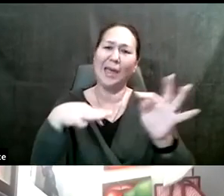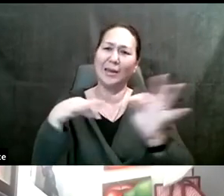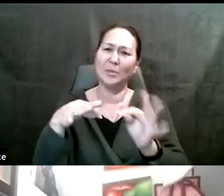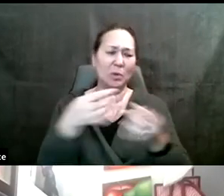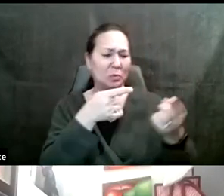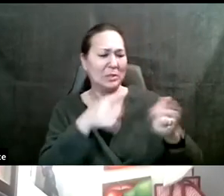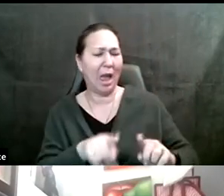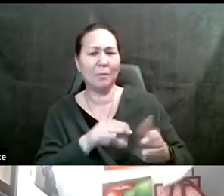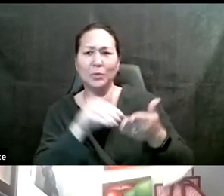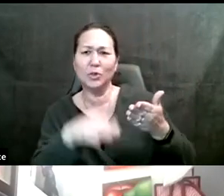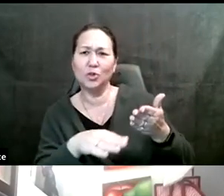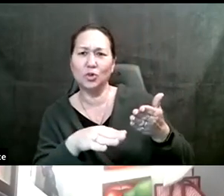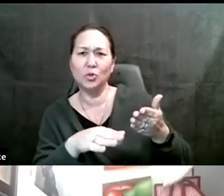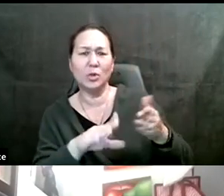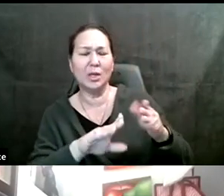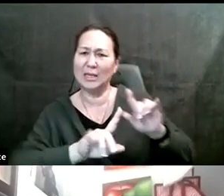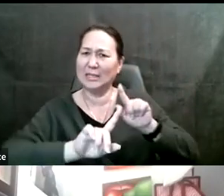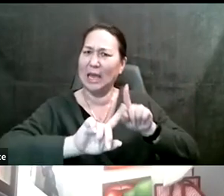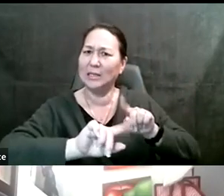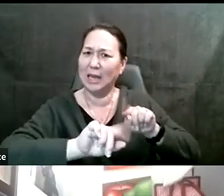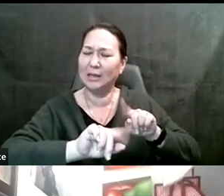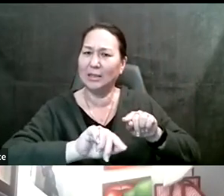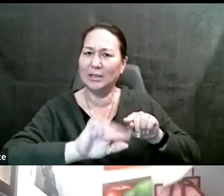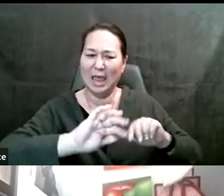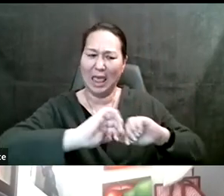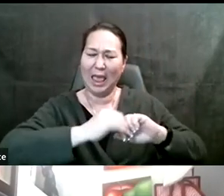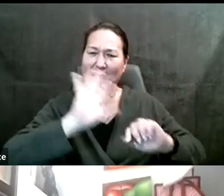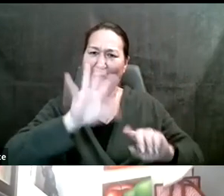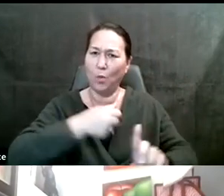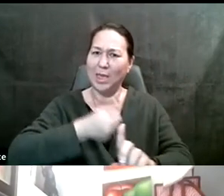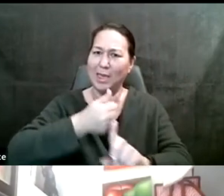might impact the student down the road but thank you